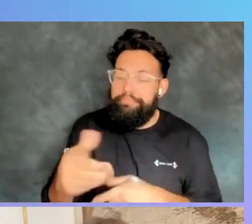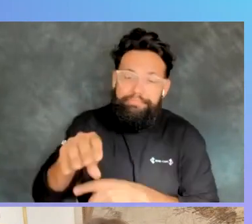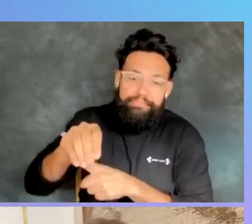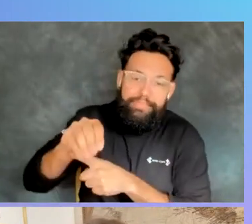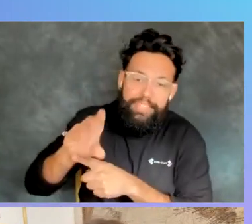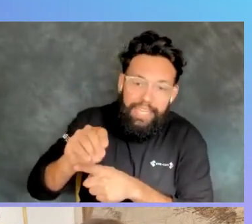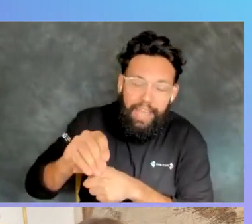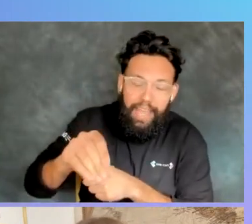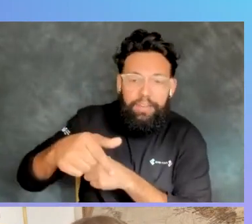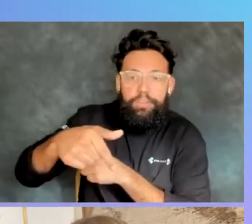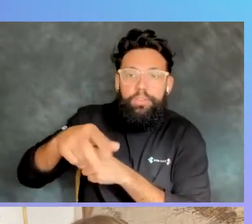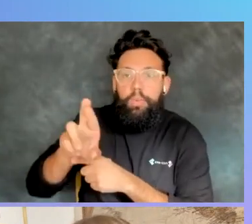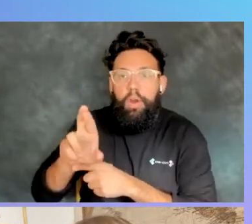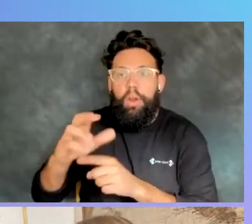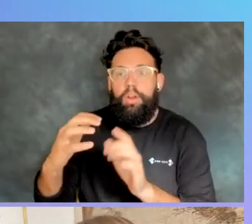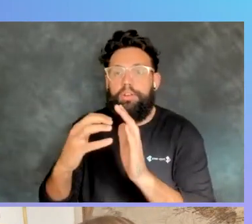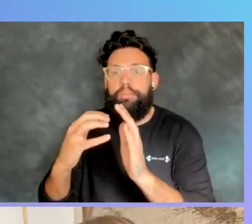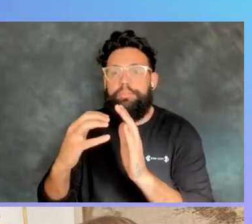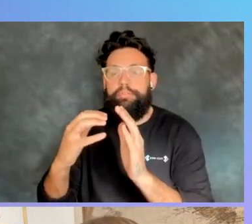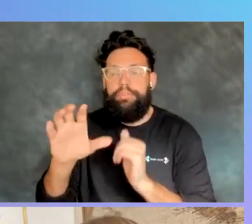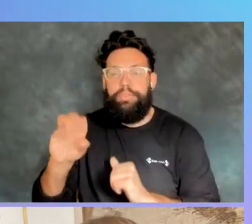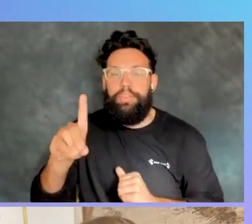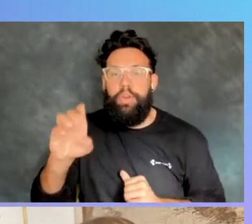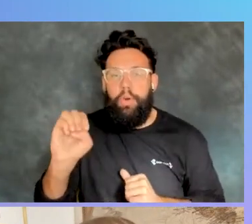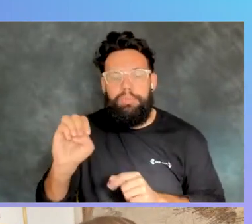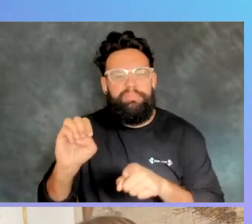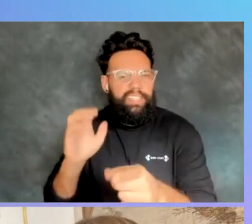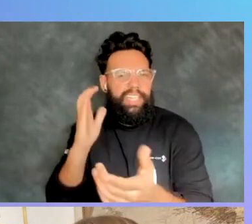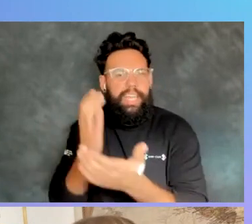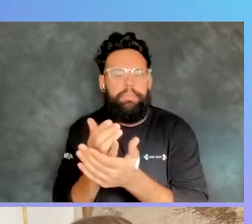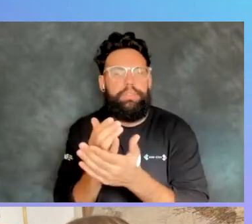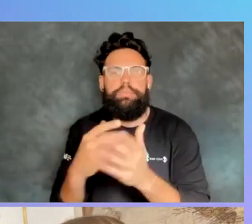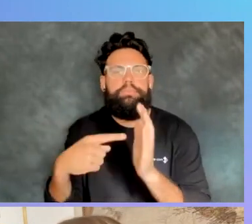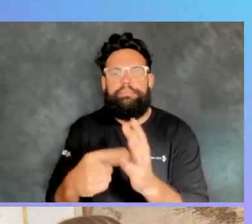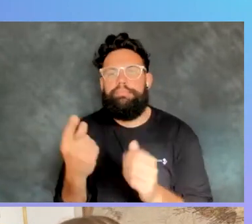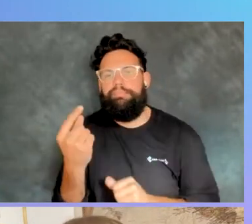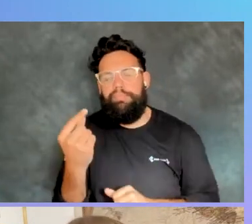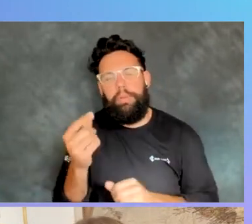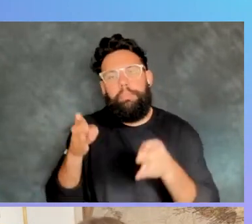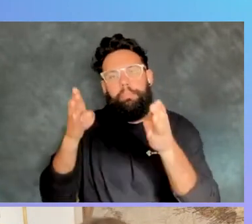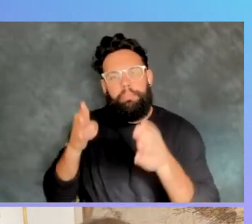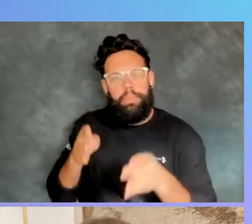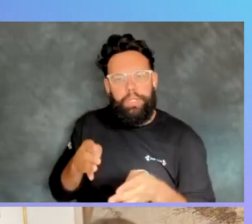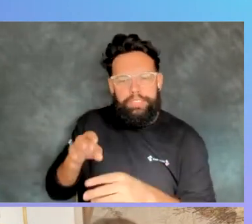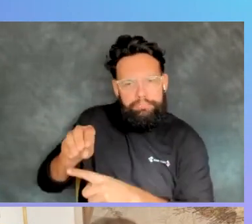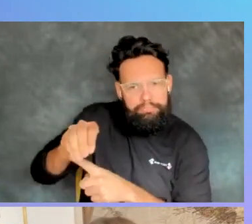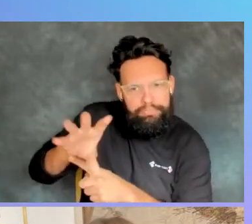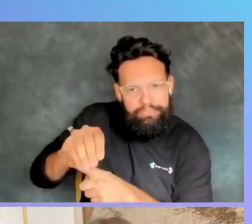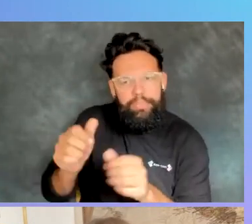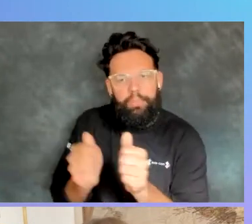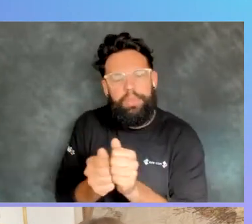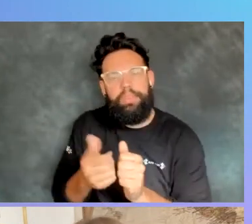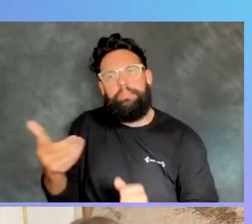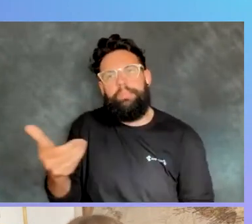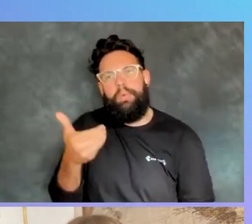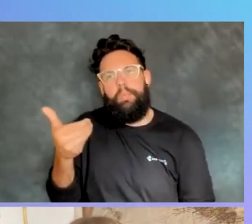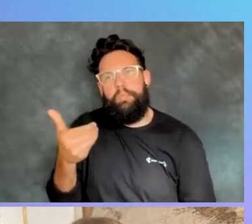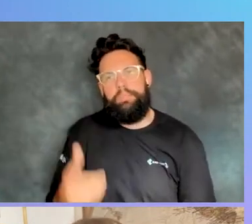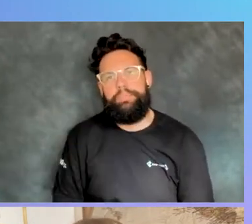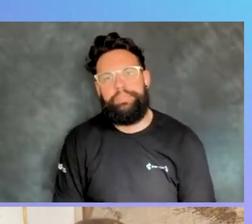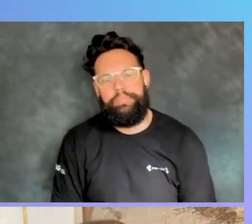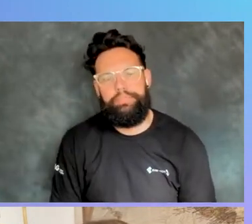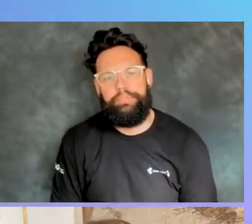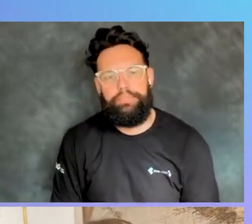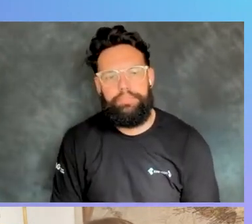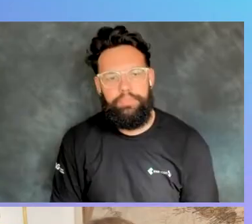guide. The image on this slide shows someone scanning a kiosk QR code with their mobile device. But like we